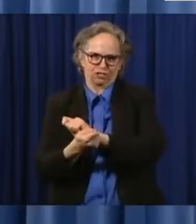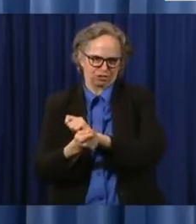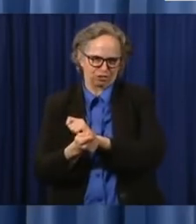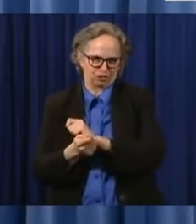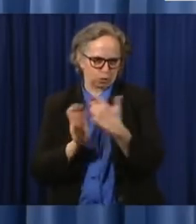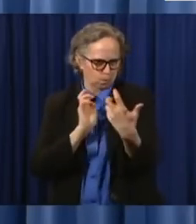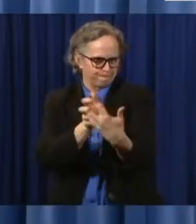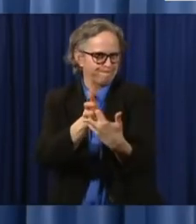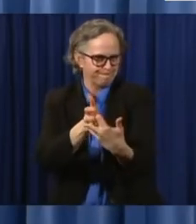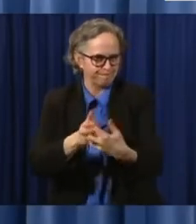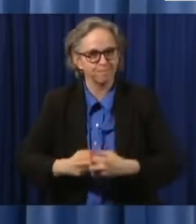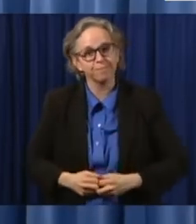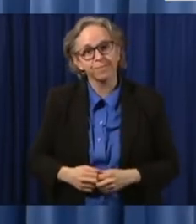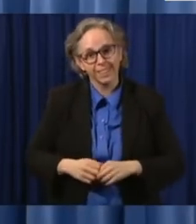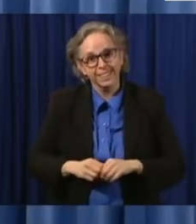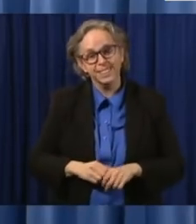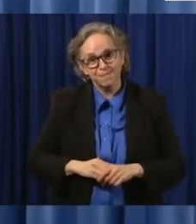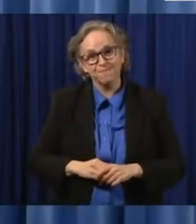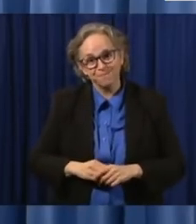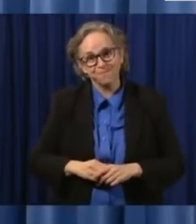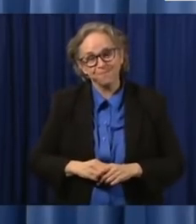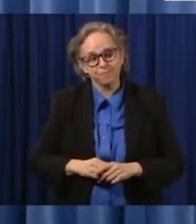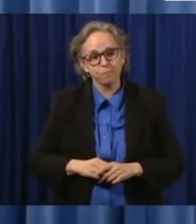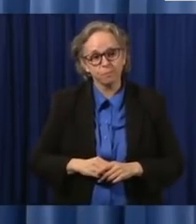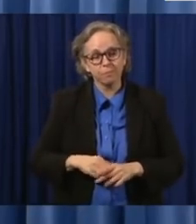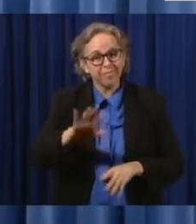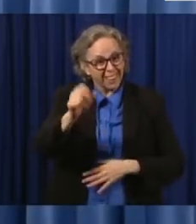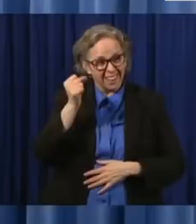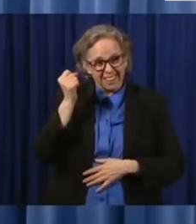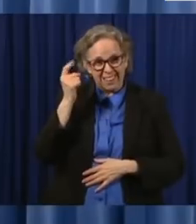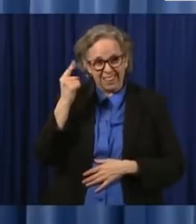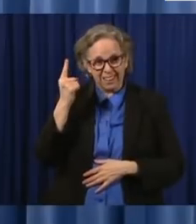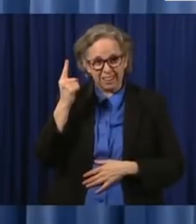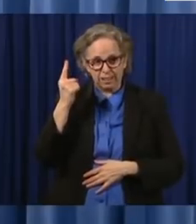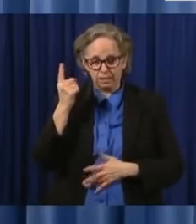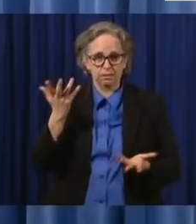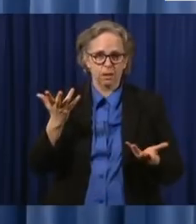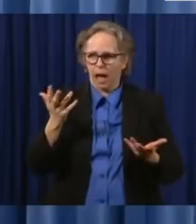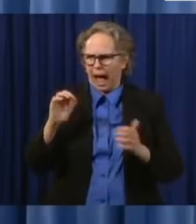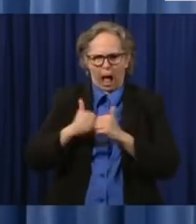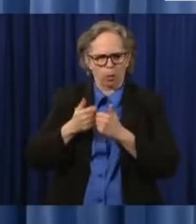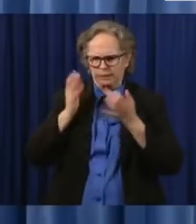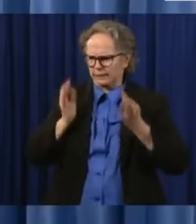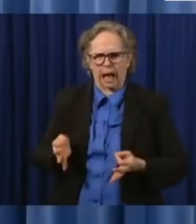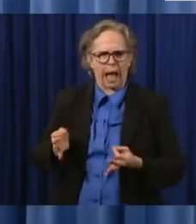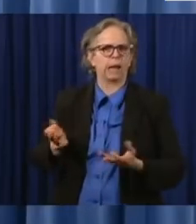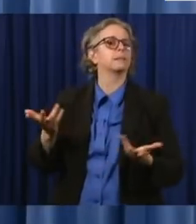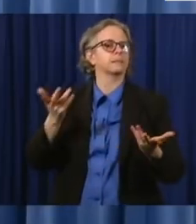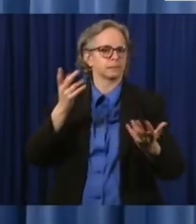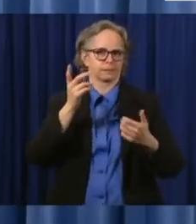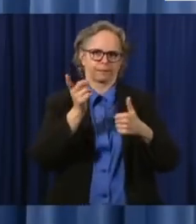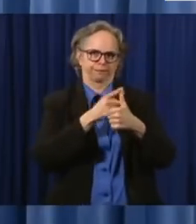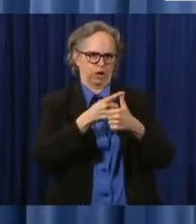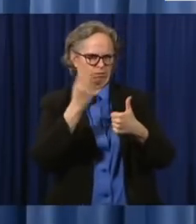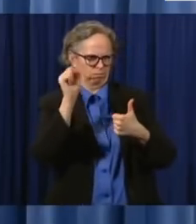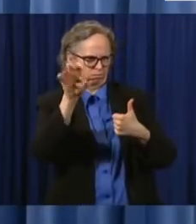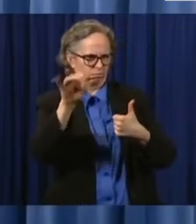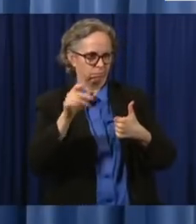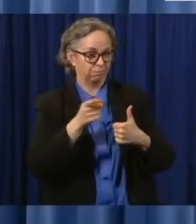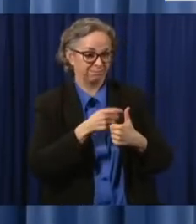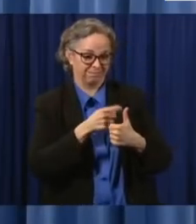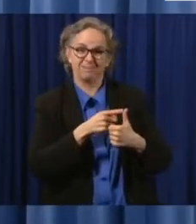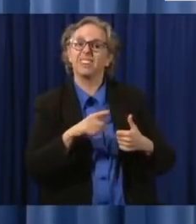These really are the essential facts. One, Ohioans, through social distancing, have